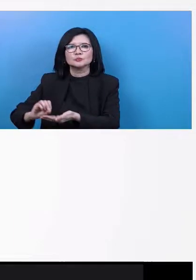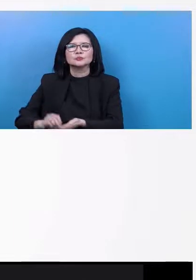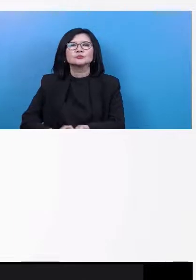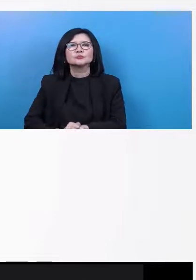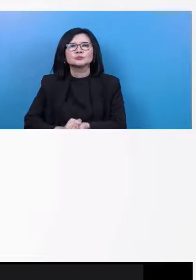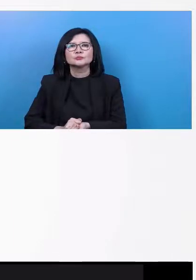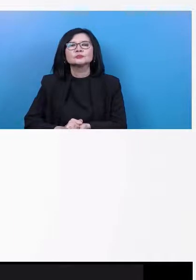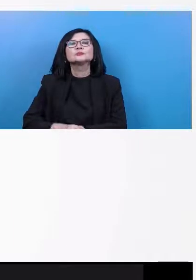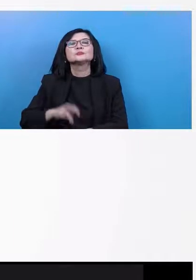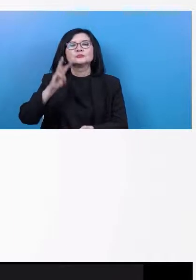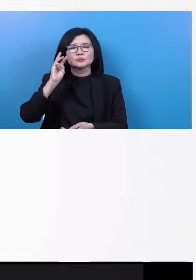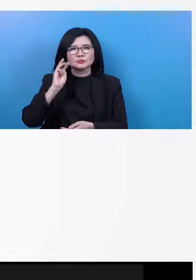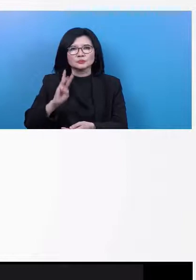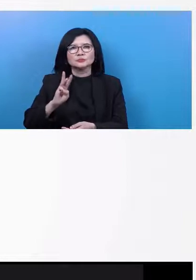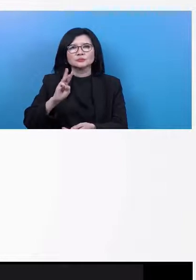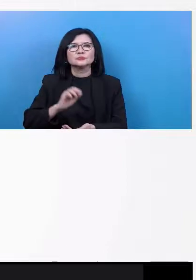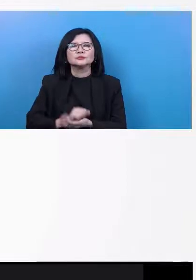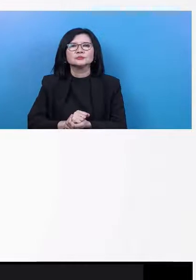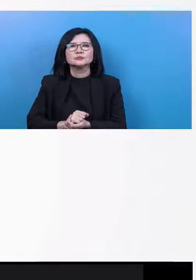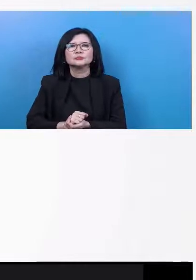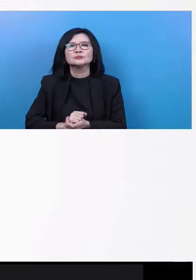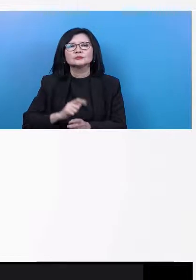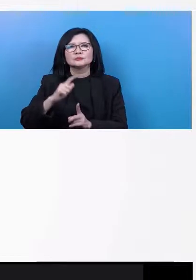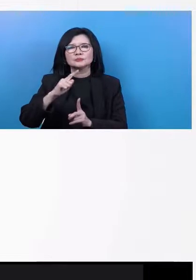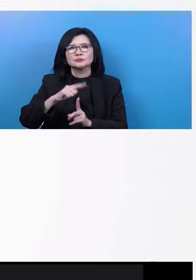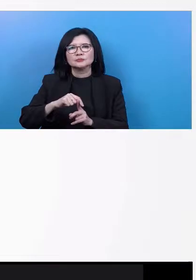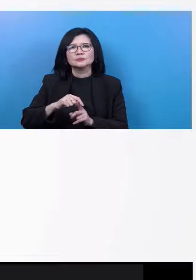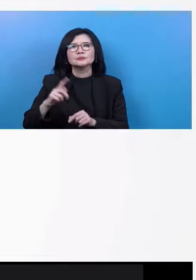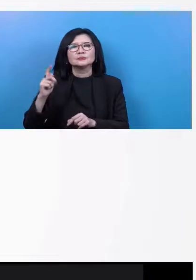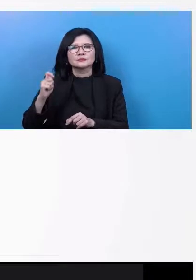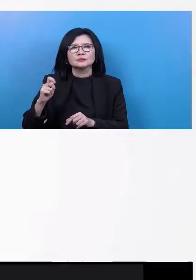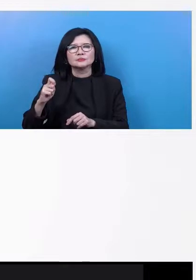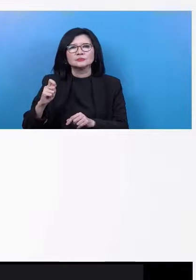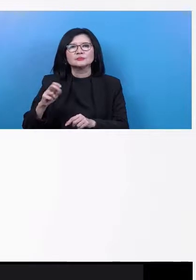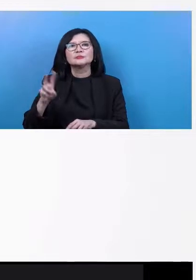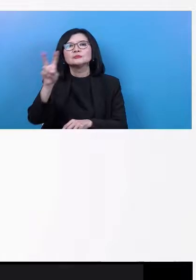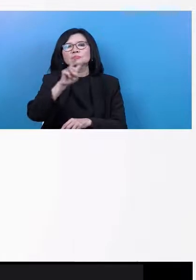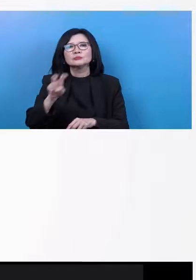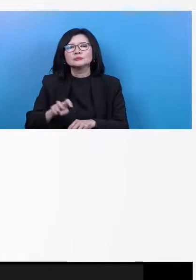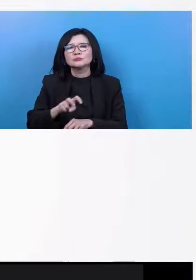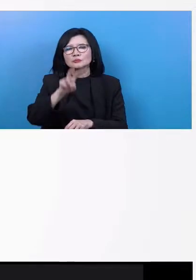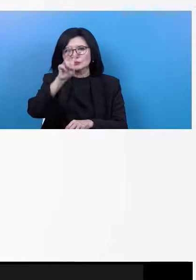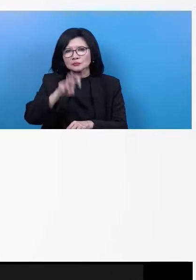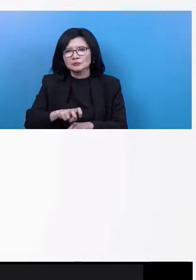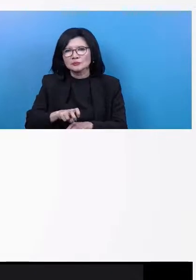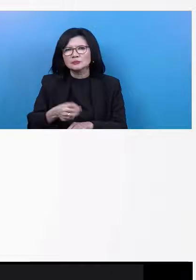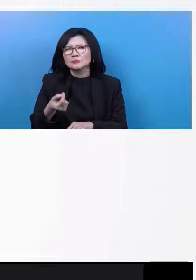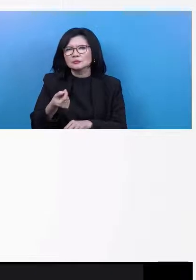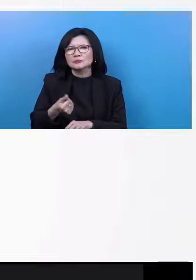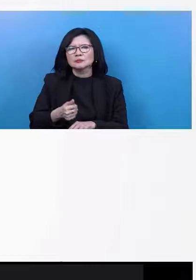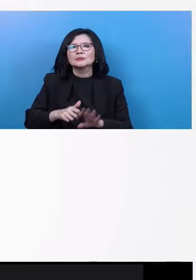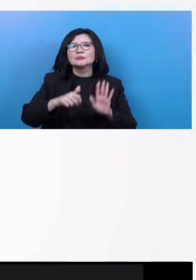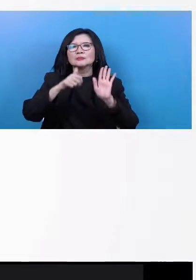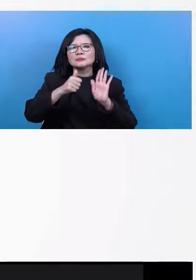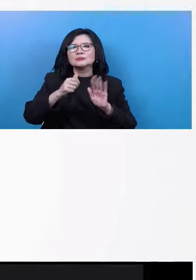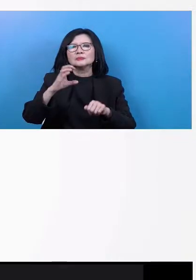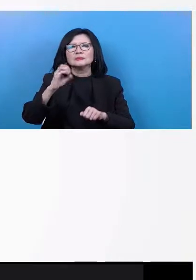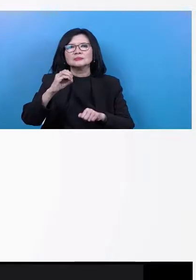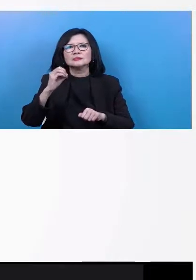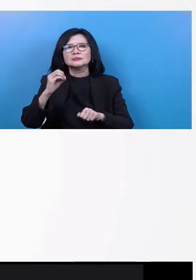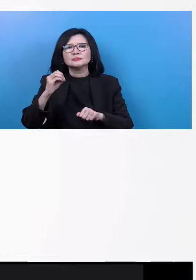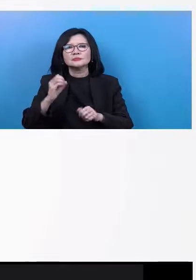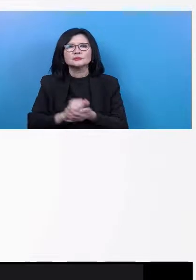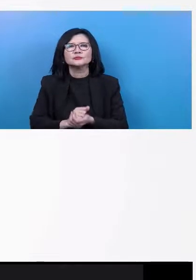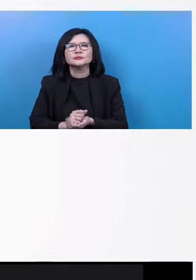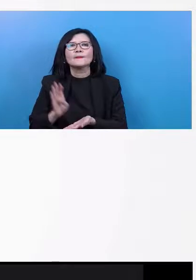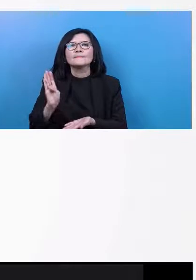from members. We're sitting with nearly 600 billion invested in sustainable investments,